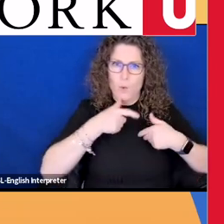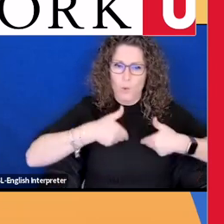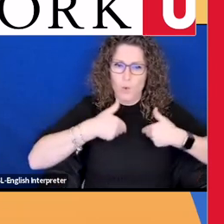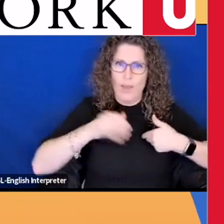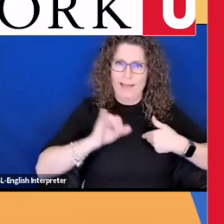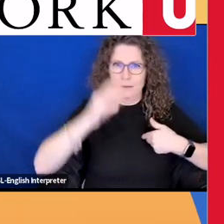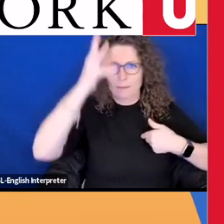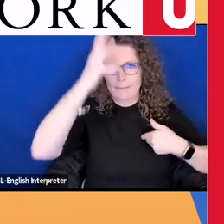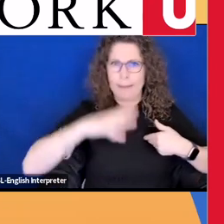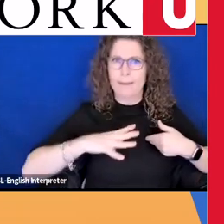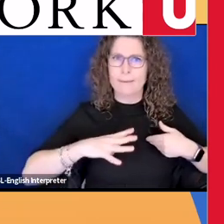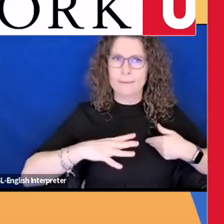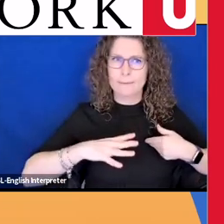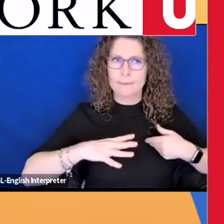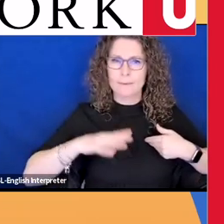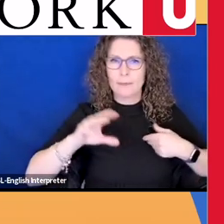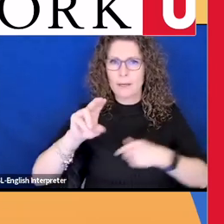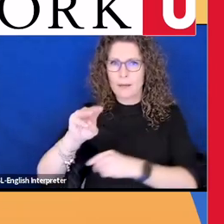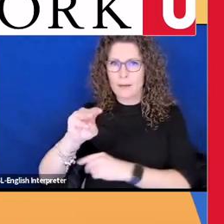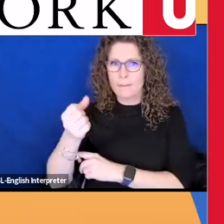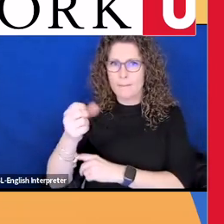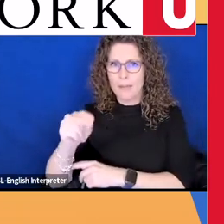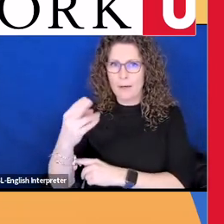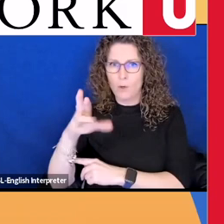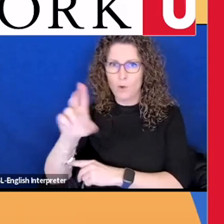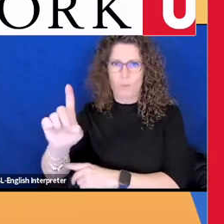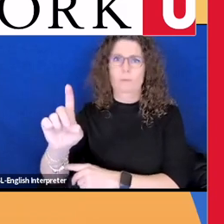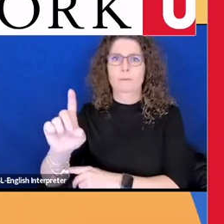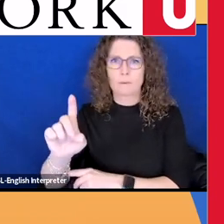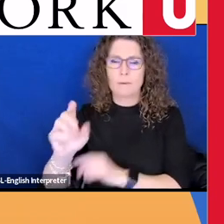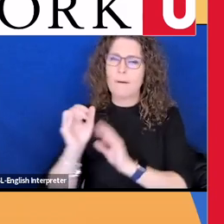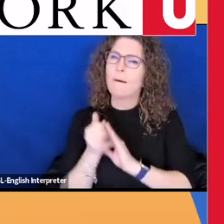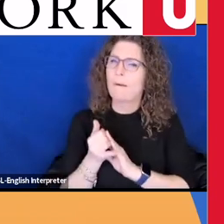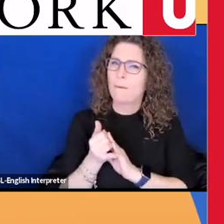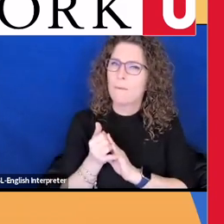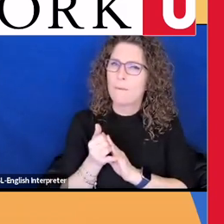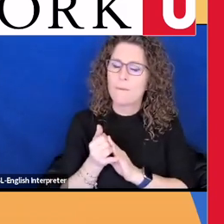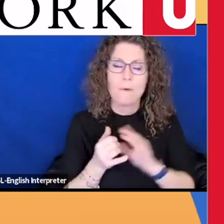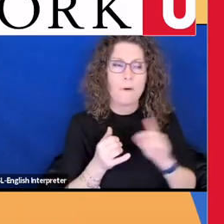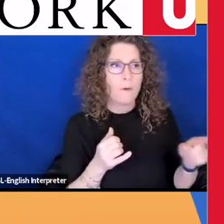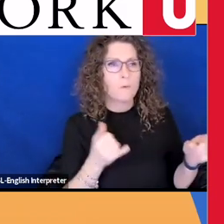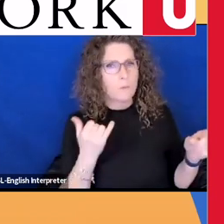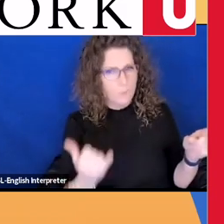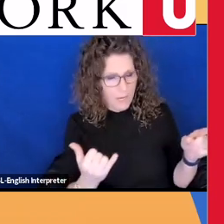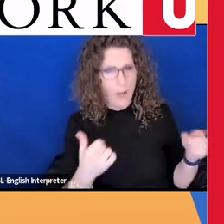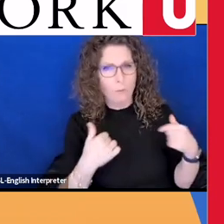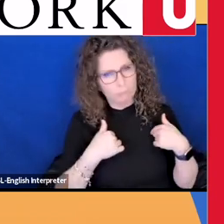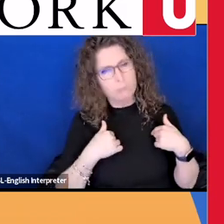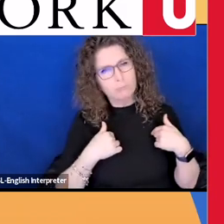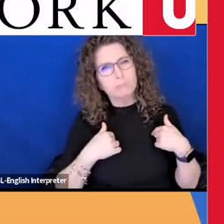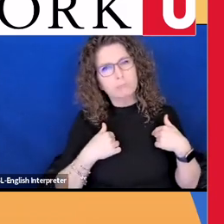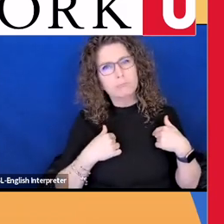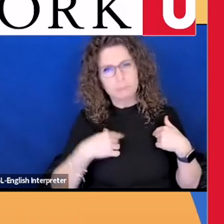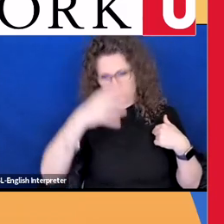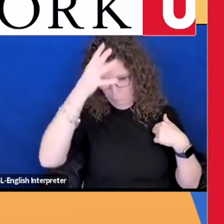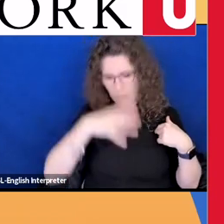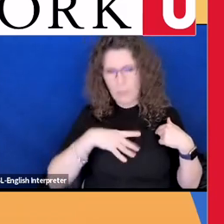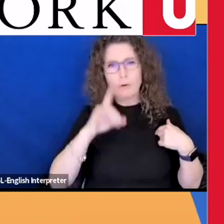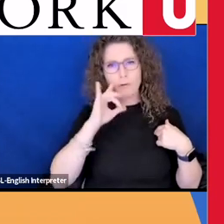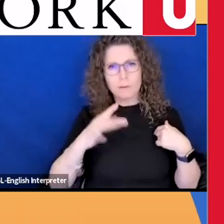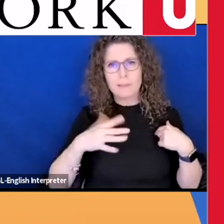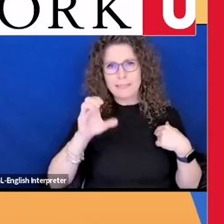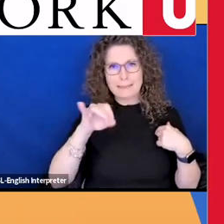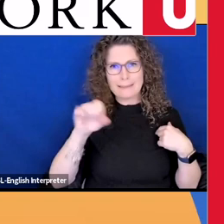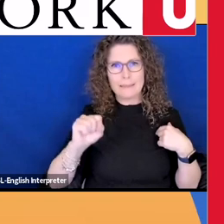I have come to understand the ungraspability of both feminism as a cisgendered man and of my mother as